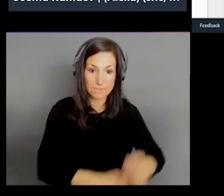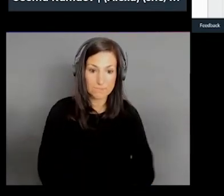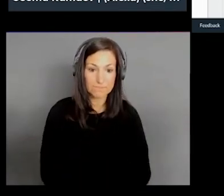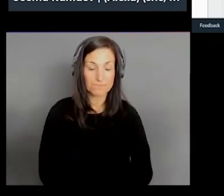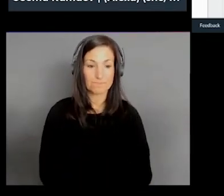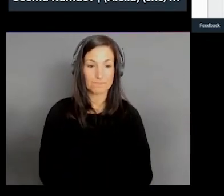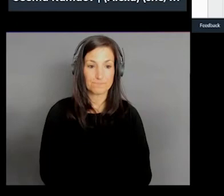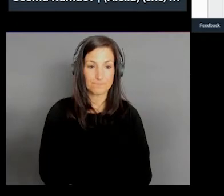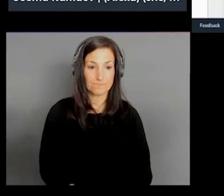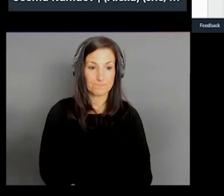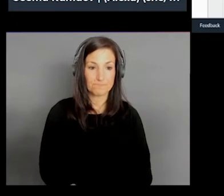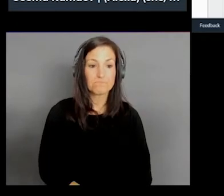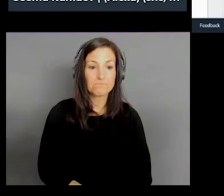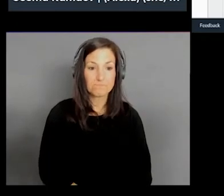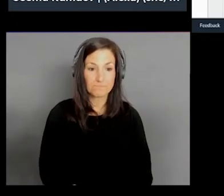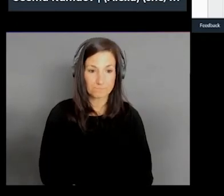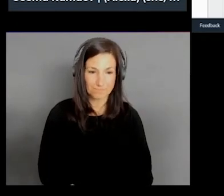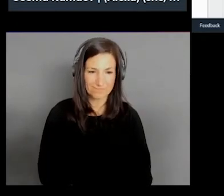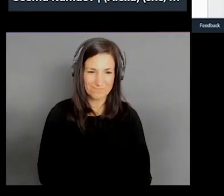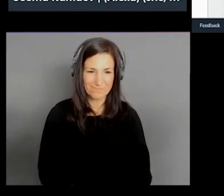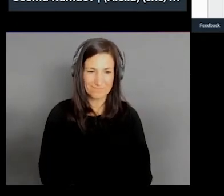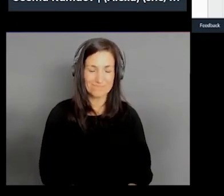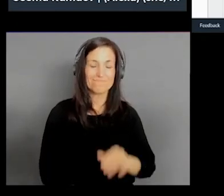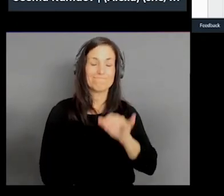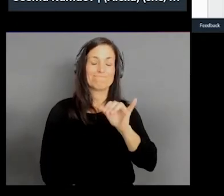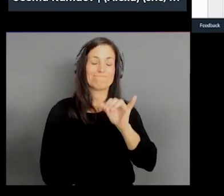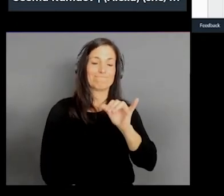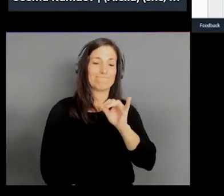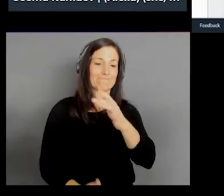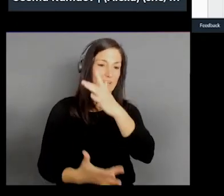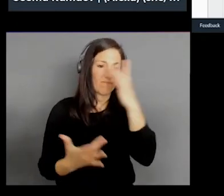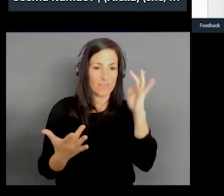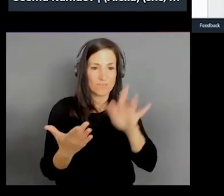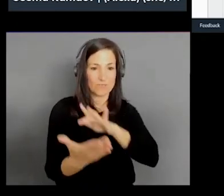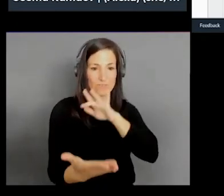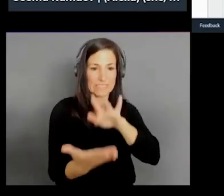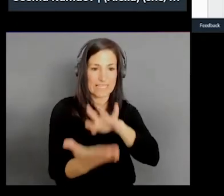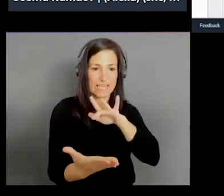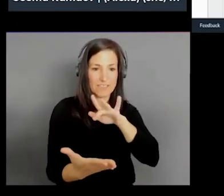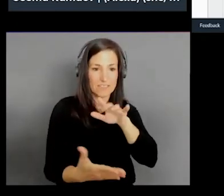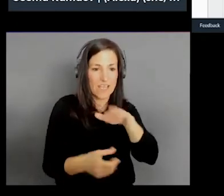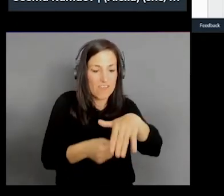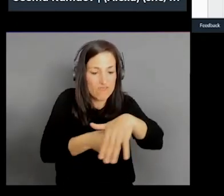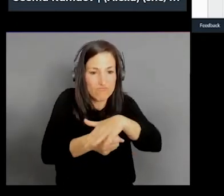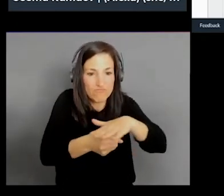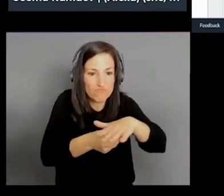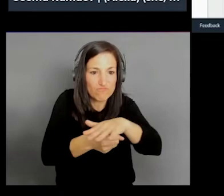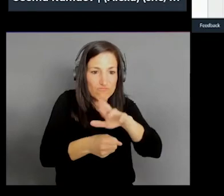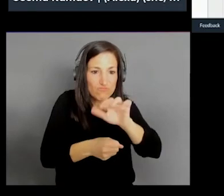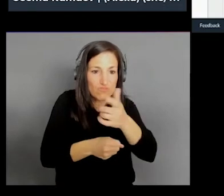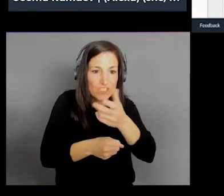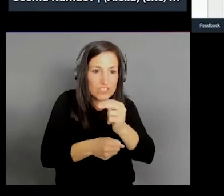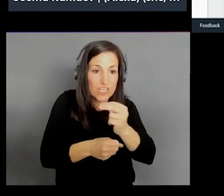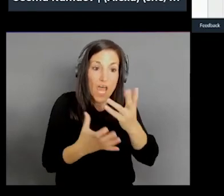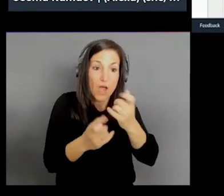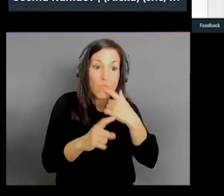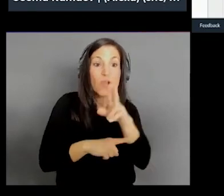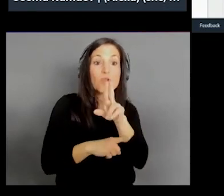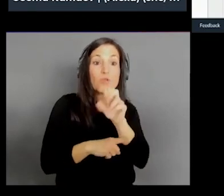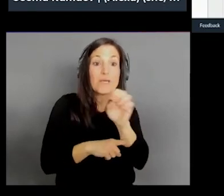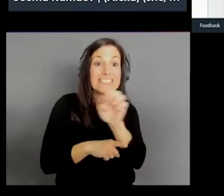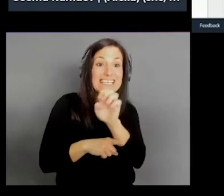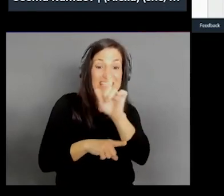Oh, I just realized I forgot to select a region, which is important. I want this to go to US East 1. So I'm going to check